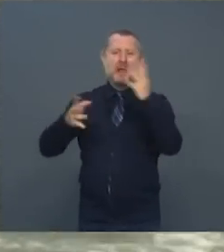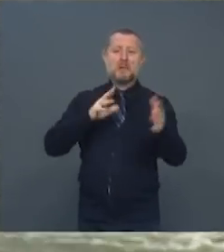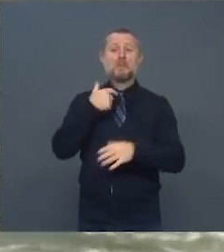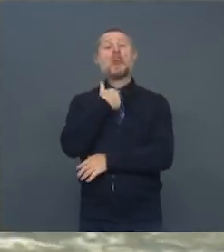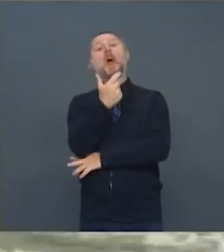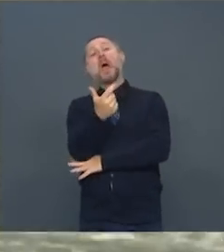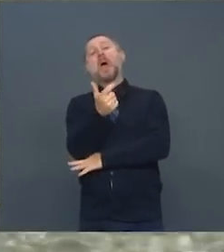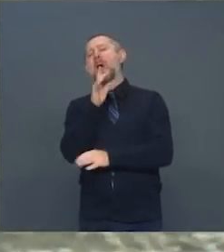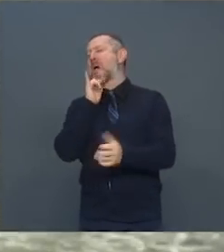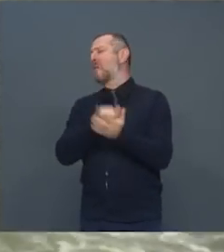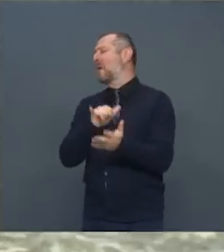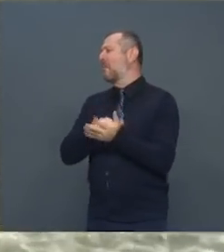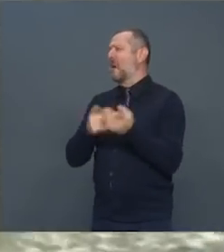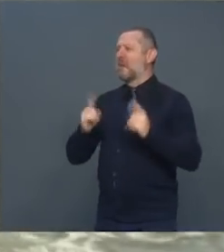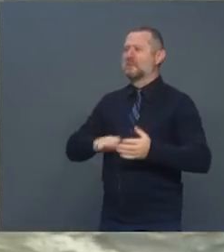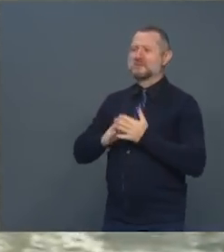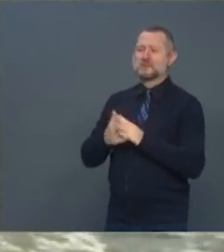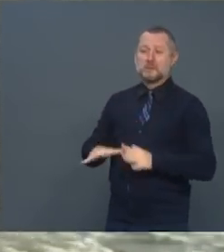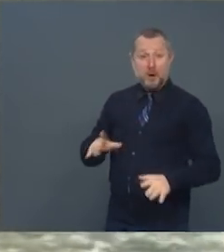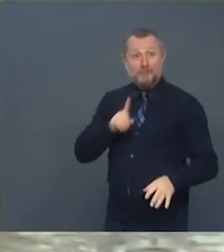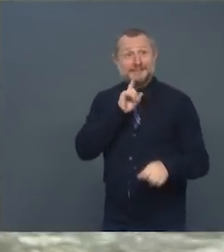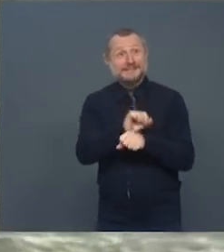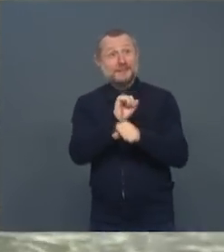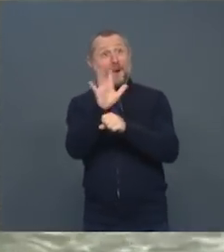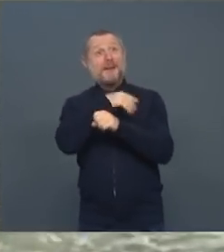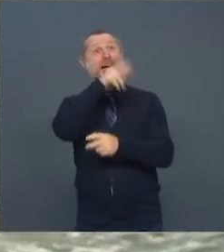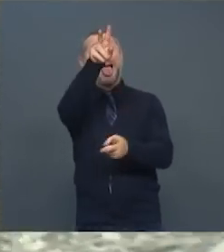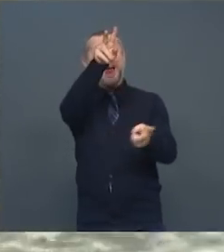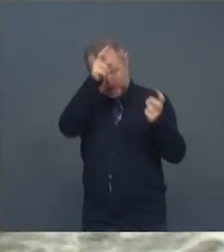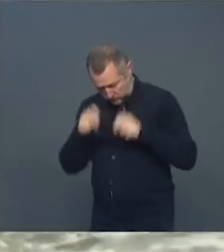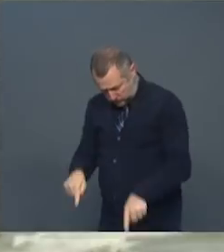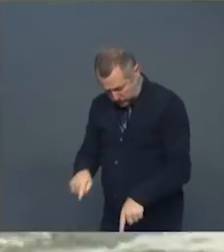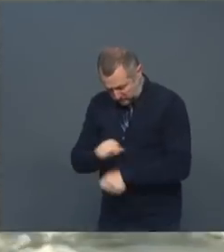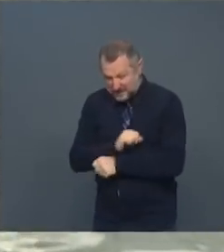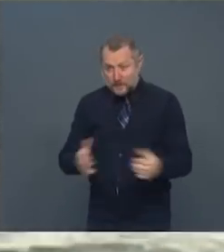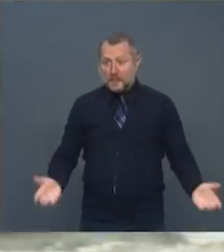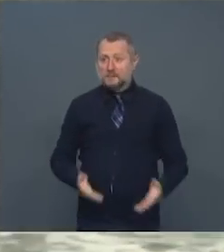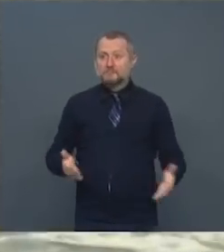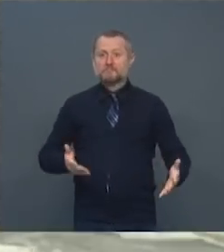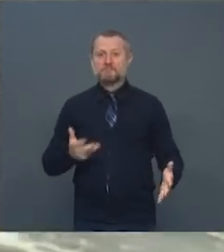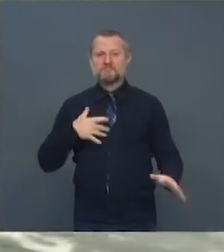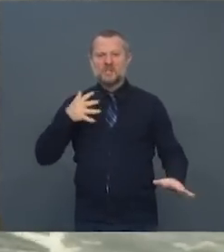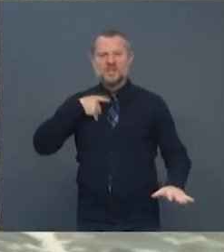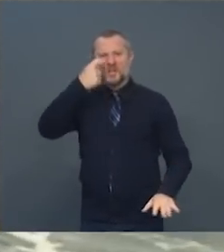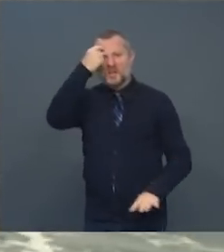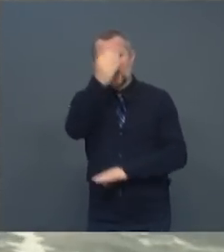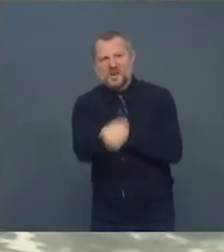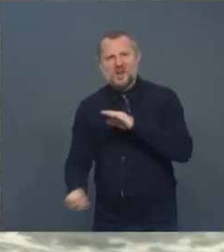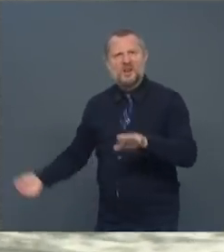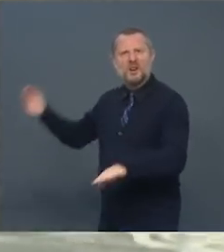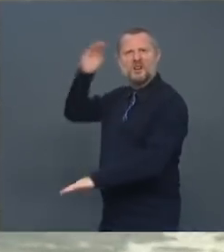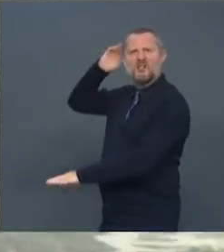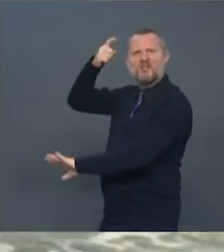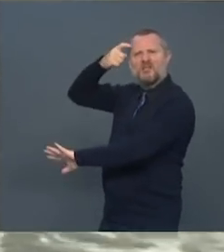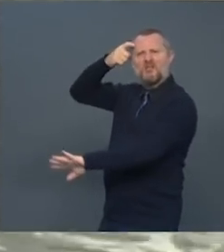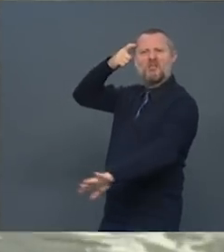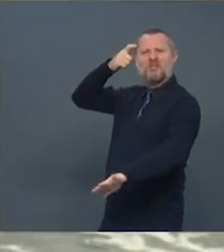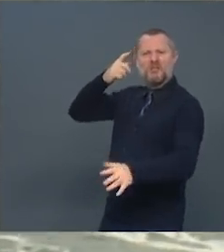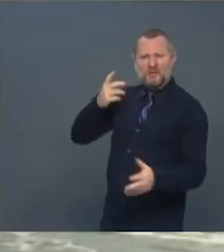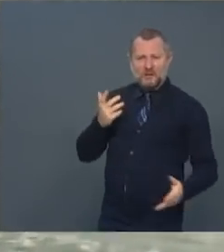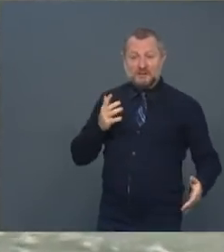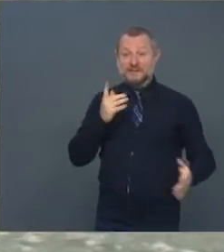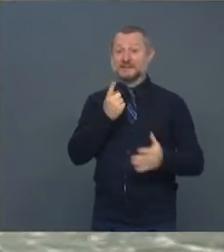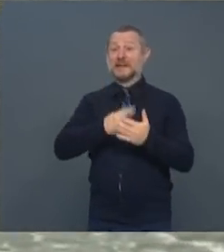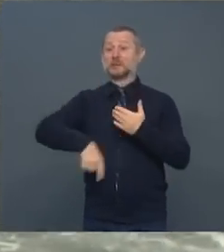seen people struggling with it. People struggle with it psychologically. Next week, we're going to be talking about